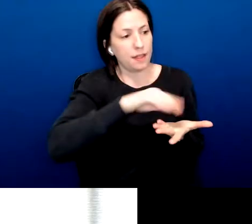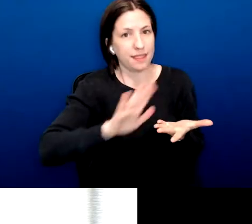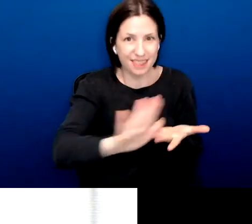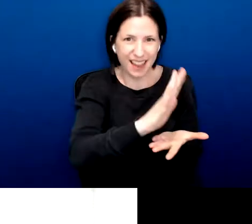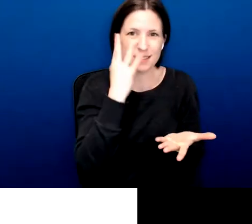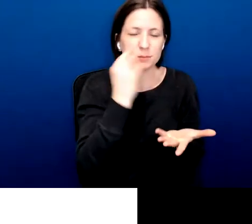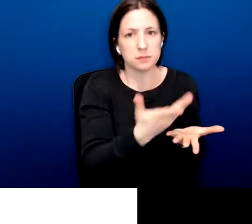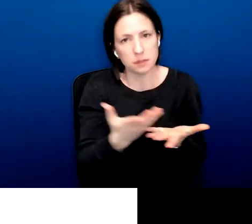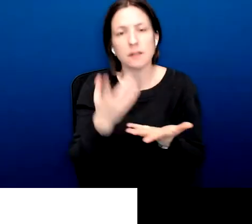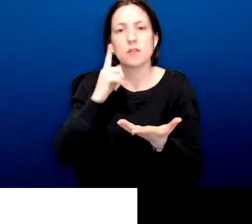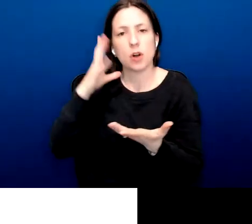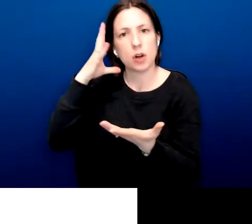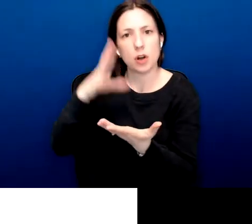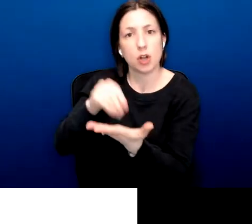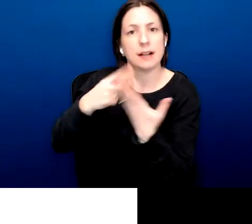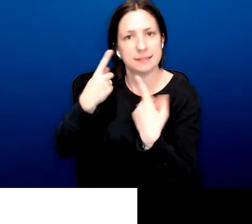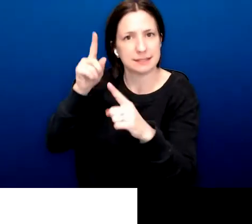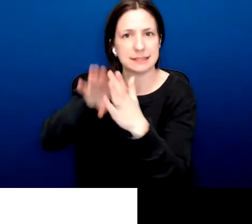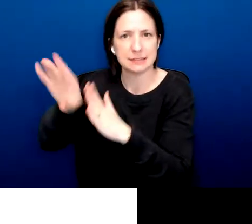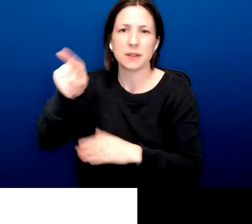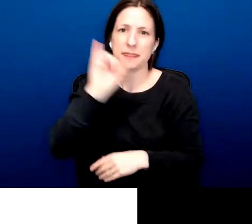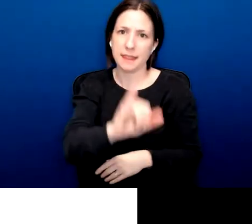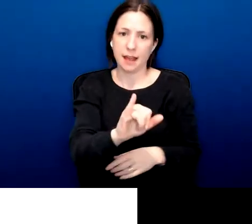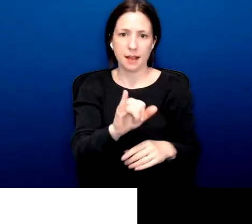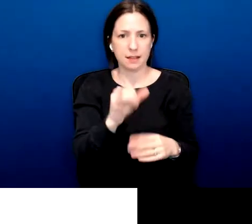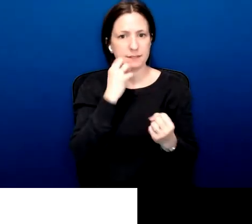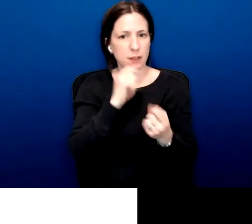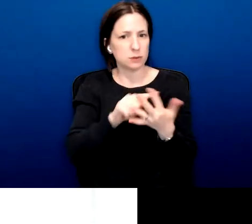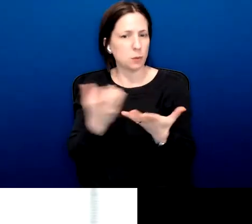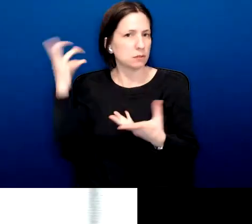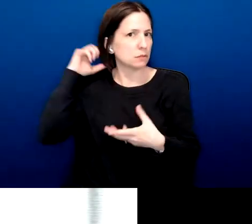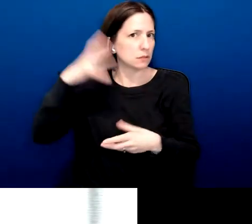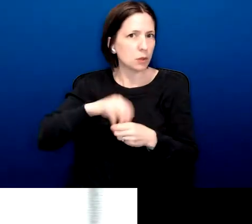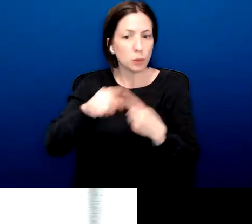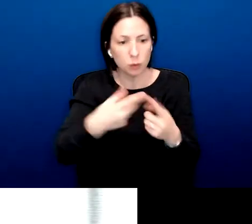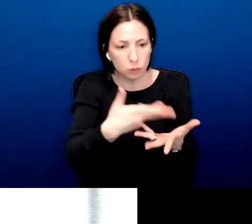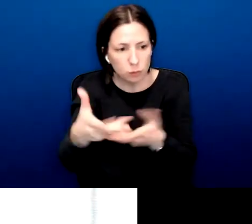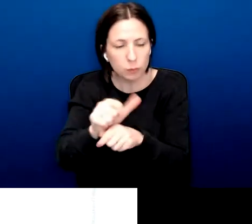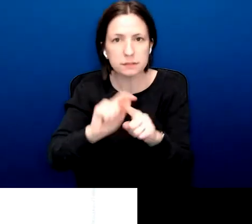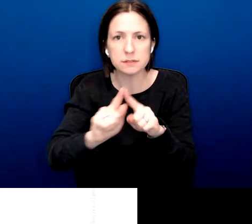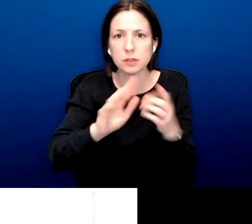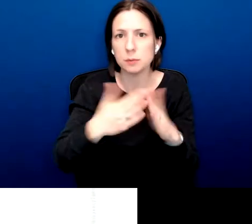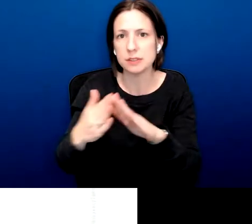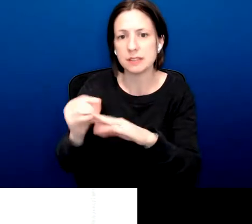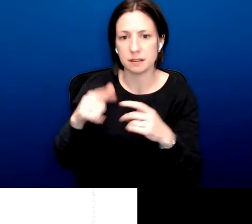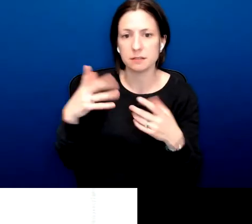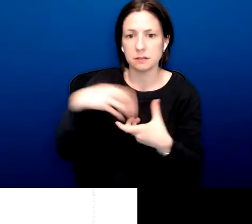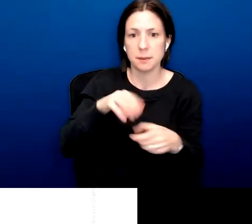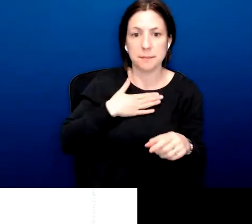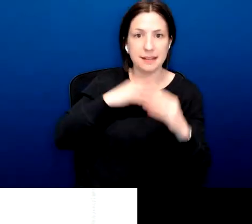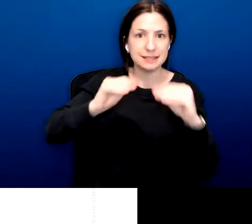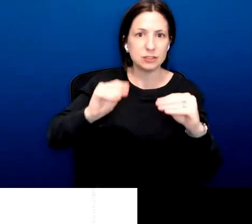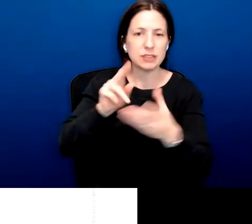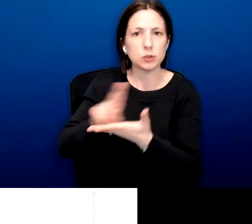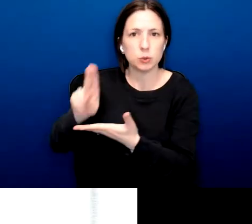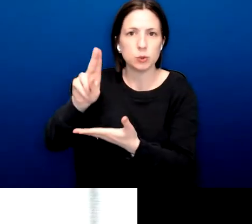experiences. These are the things that I really try to incorporate in my research in working with communities, and also my current teachings at UT, which really center